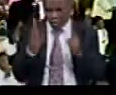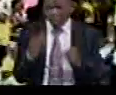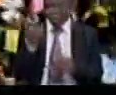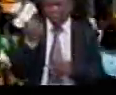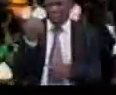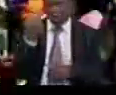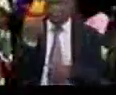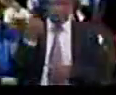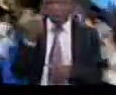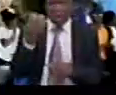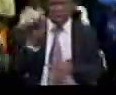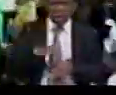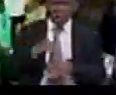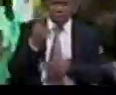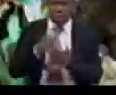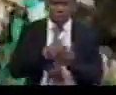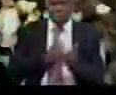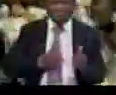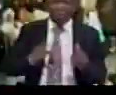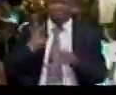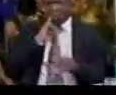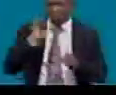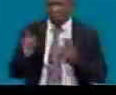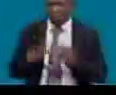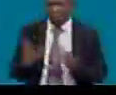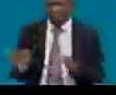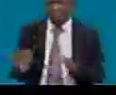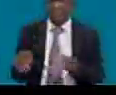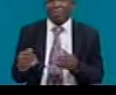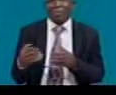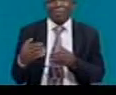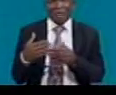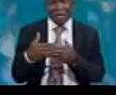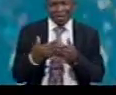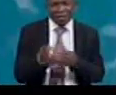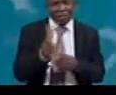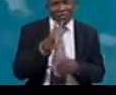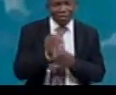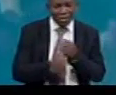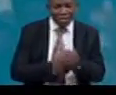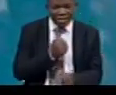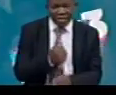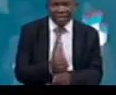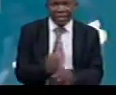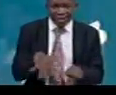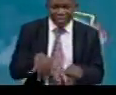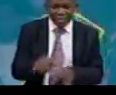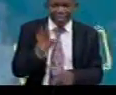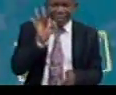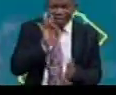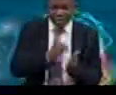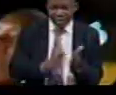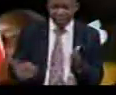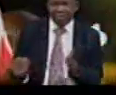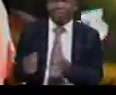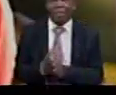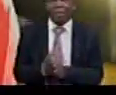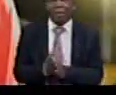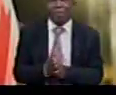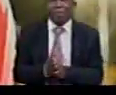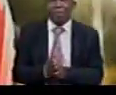the Global Crusade with Kumuyi, 2 years and counting. And now, it's day three of